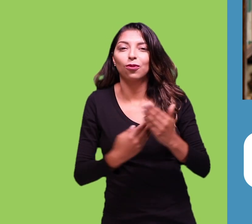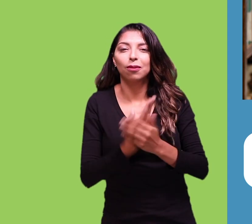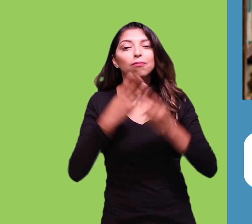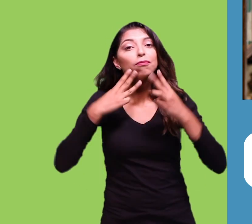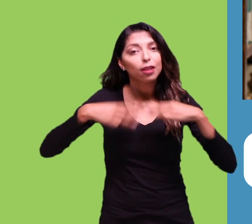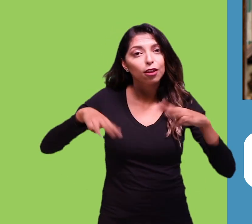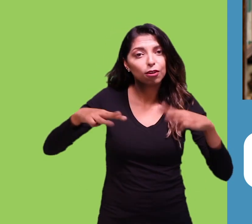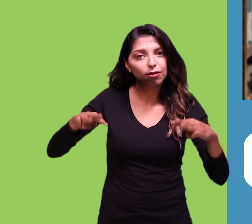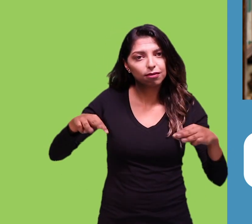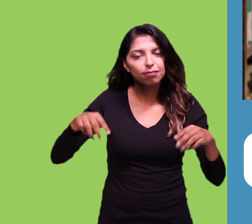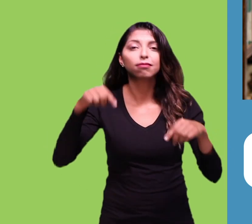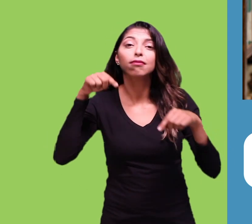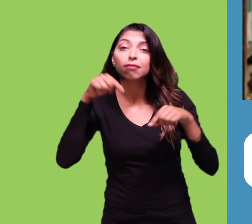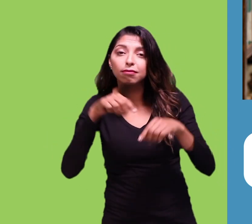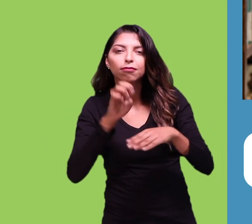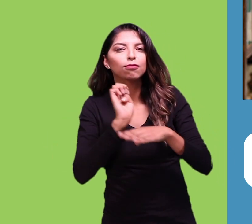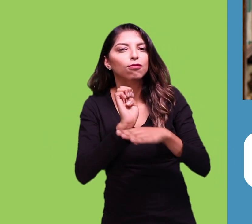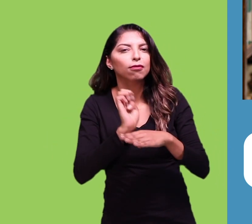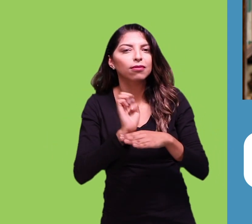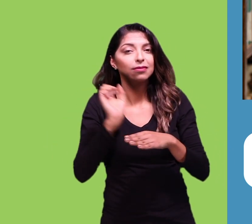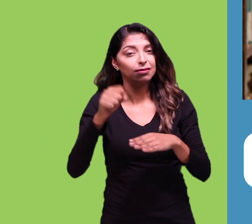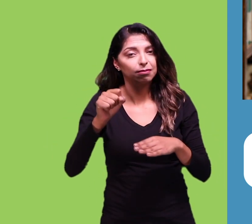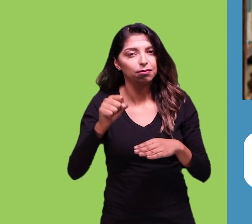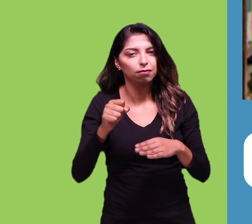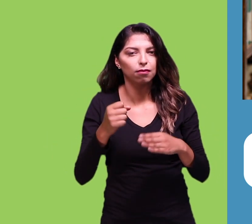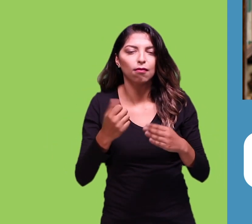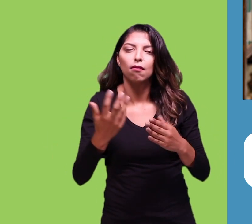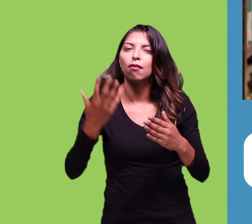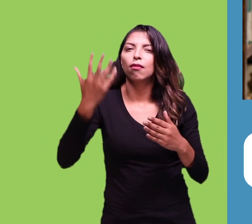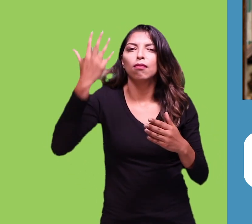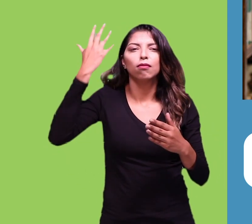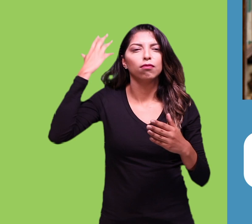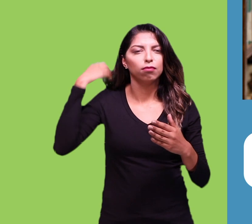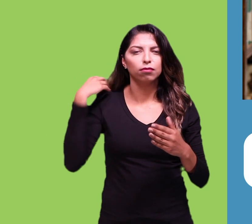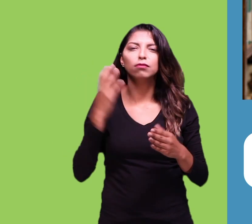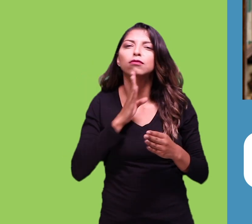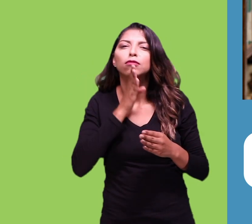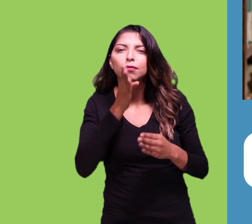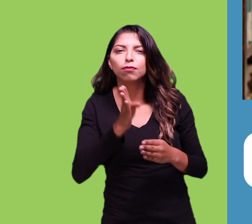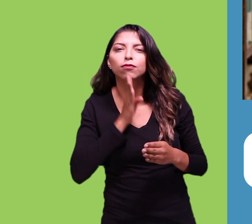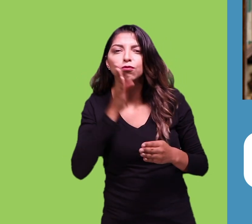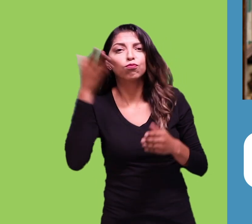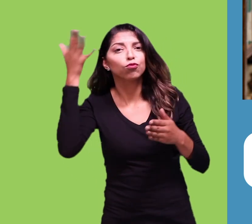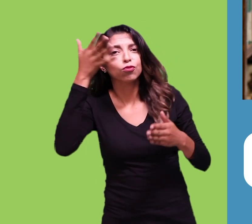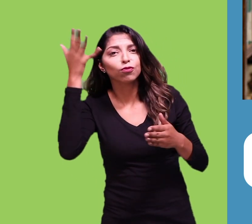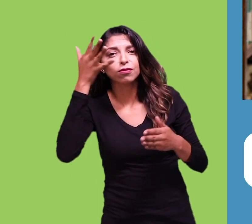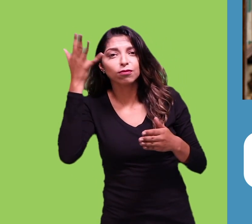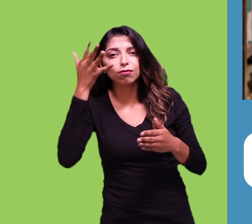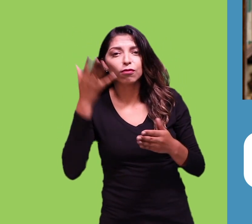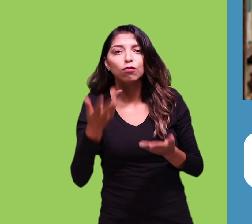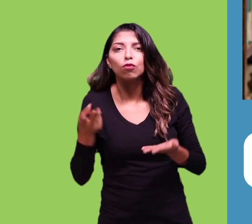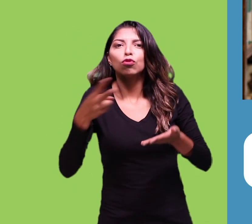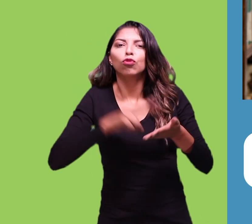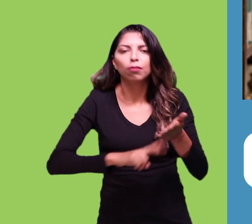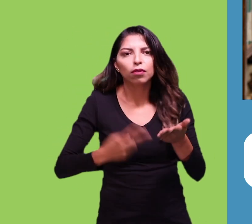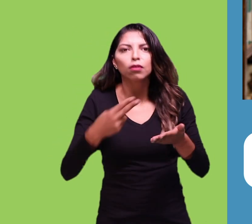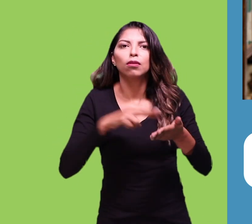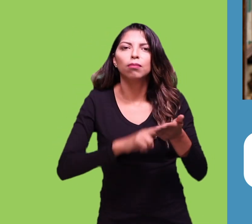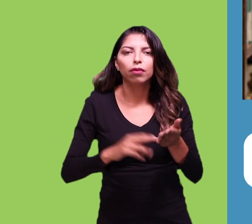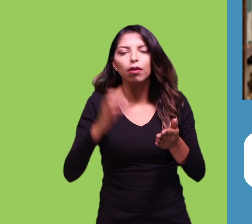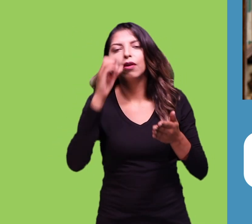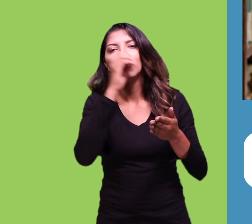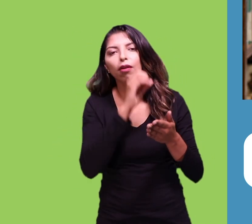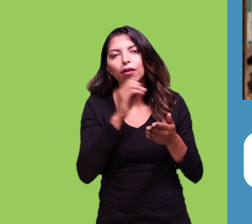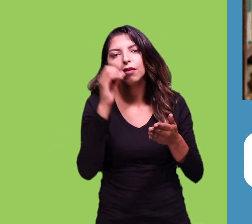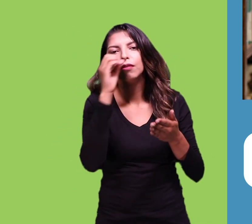to language pedagogy in Ecuador. We are moving away from traditional behaviorist practices, such as oral and written